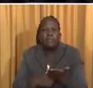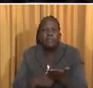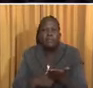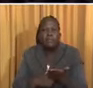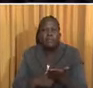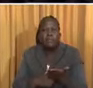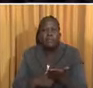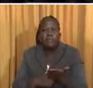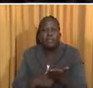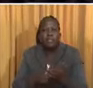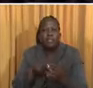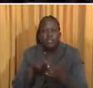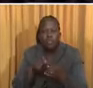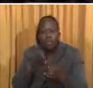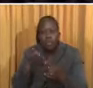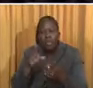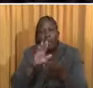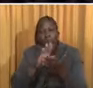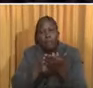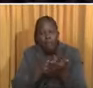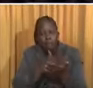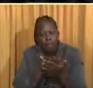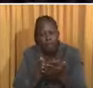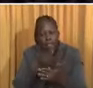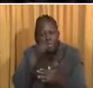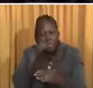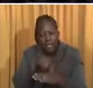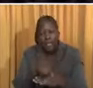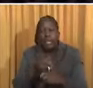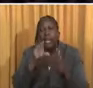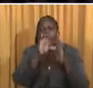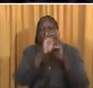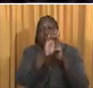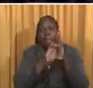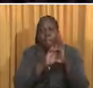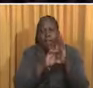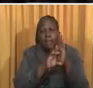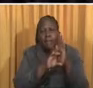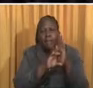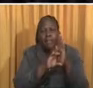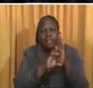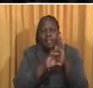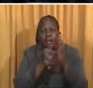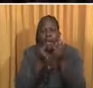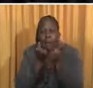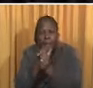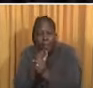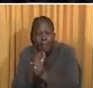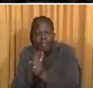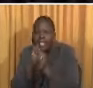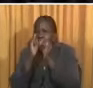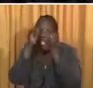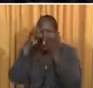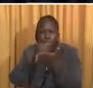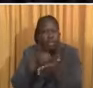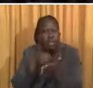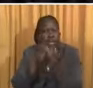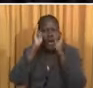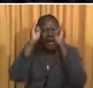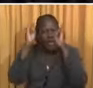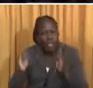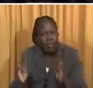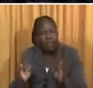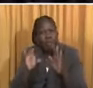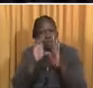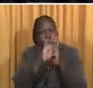Do the proposals in the amendment draft bill create a new constitution?